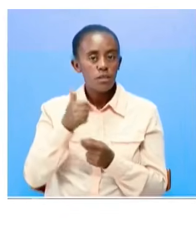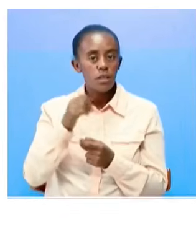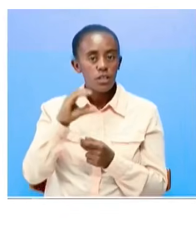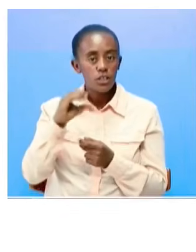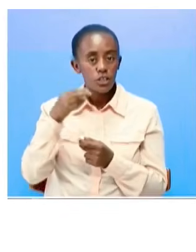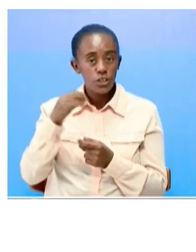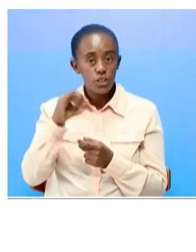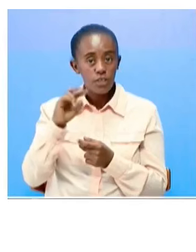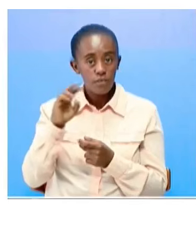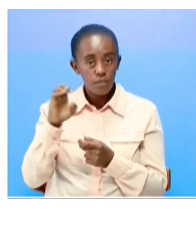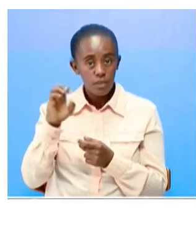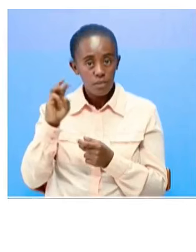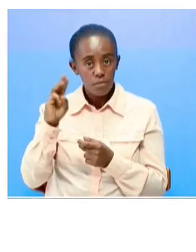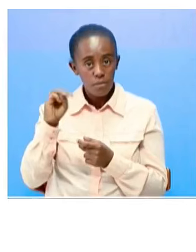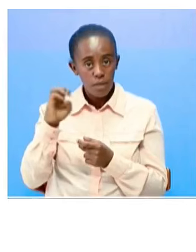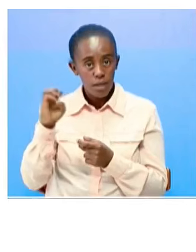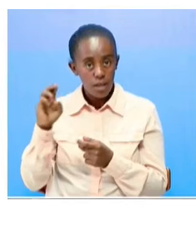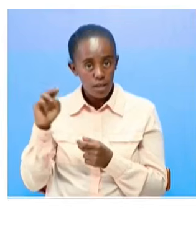Achievements.